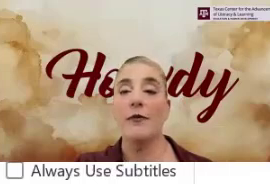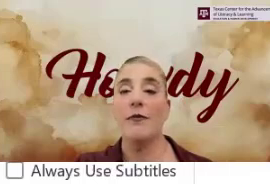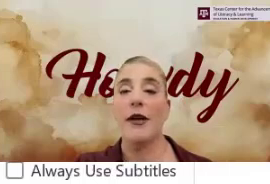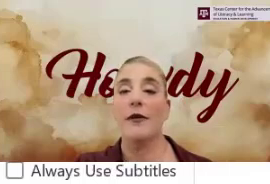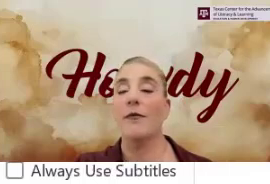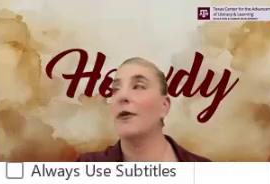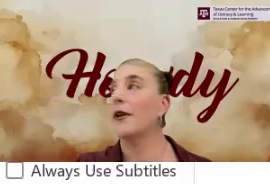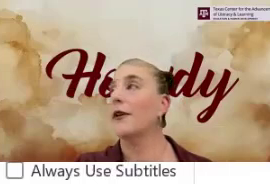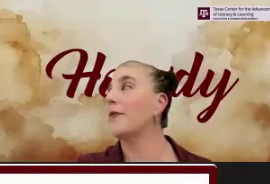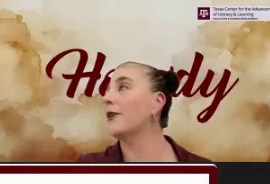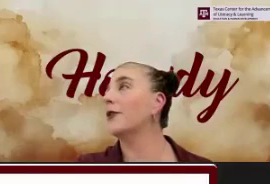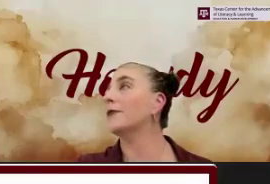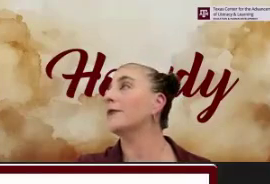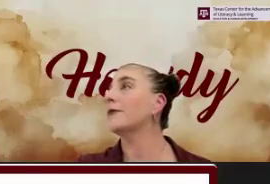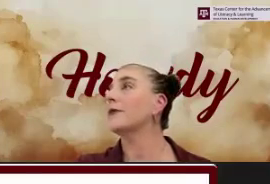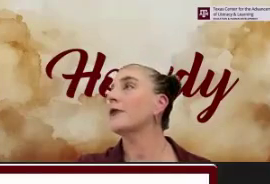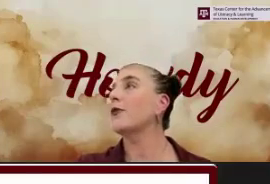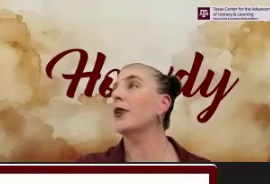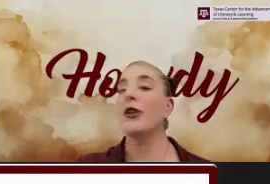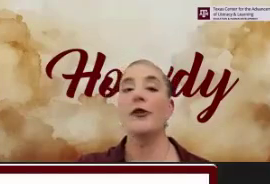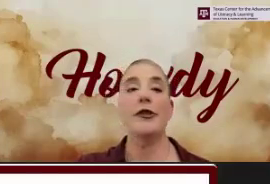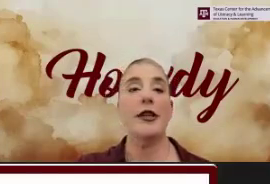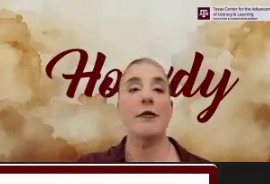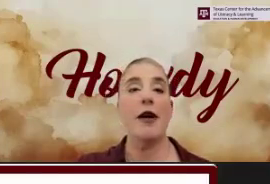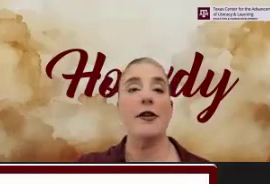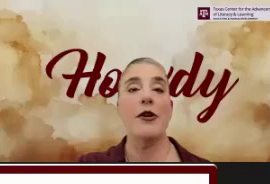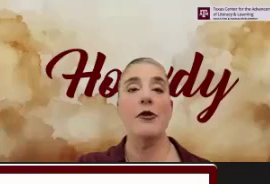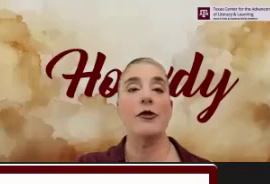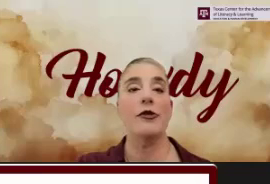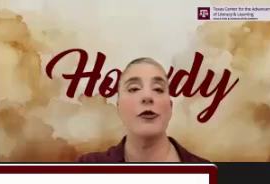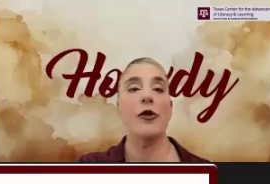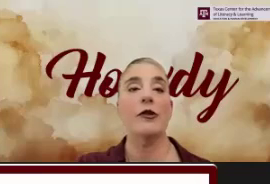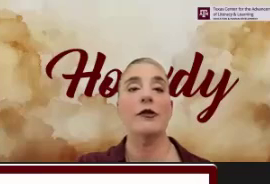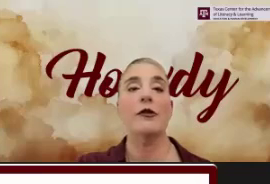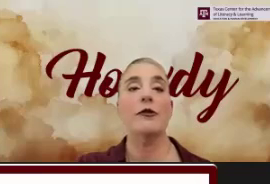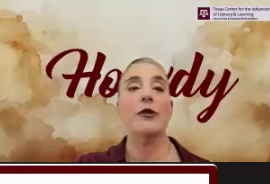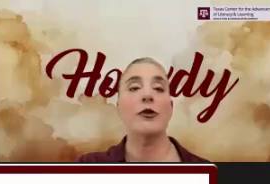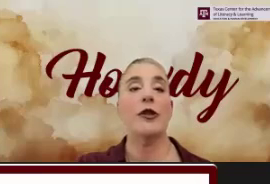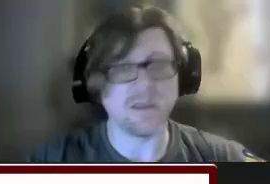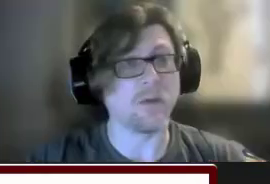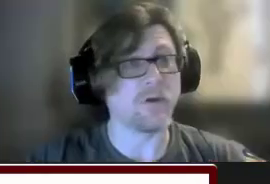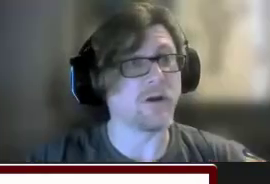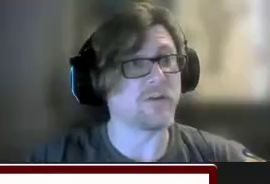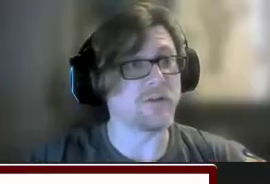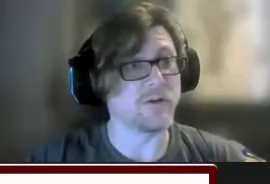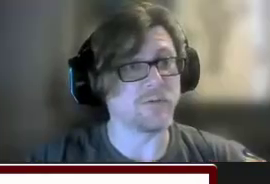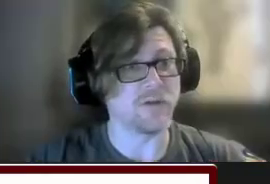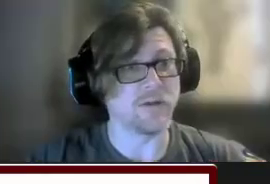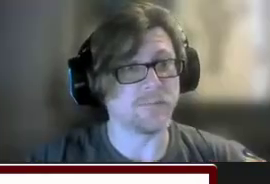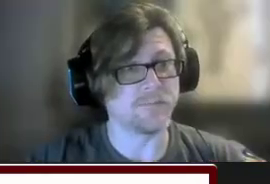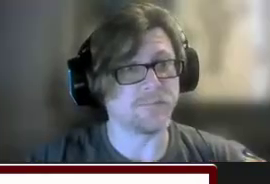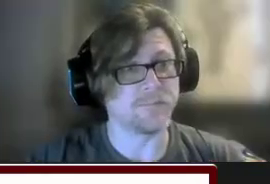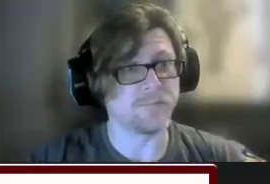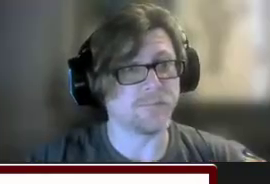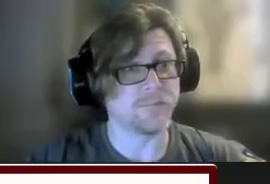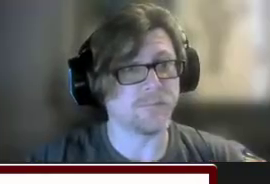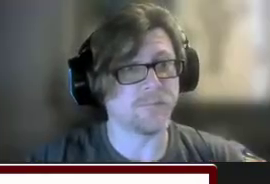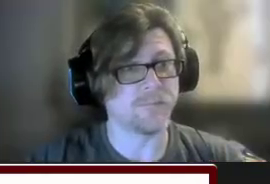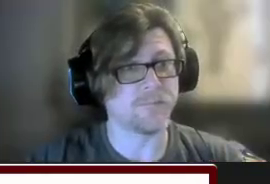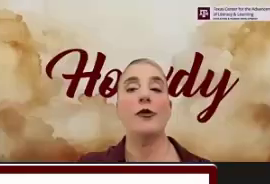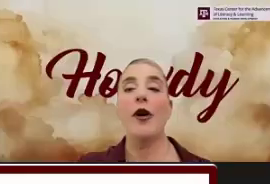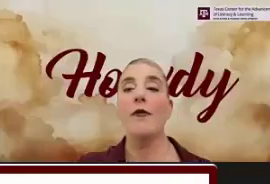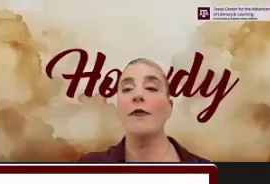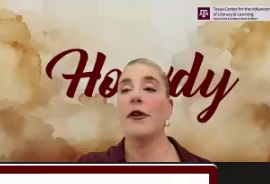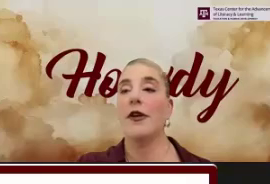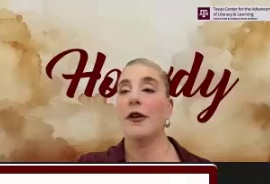it a little bit bigger. What are you seeing? My notes, or which one are you seeing? Yeah, we are seeing the notes side. All right,